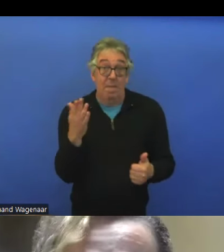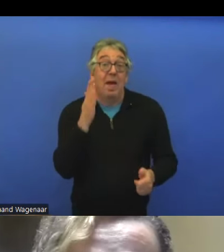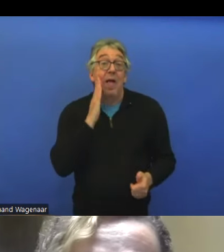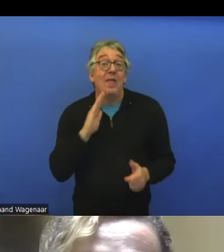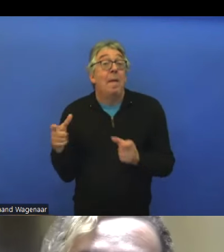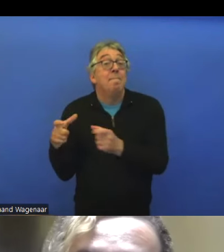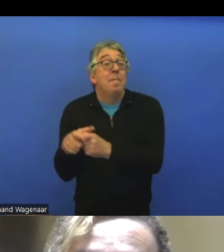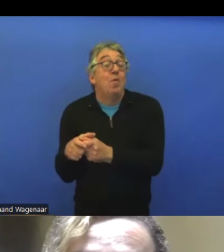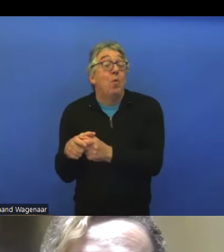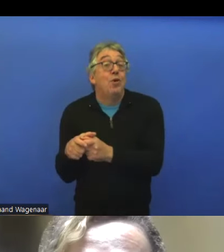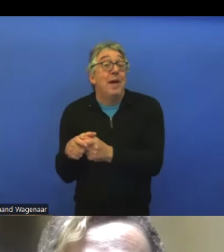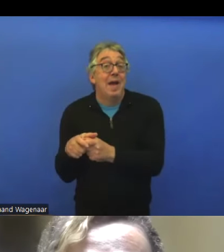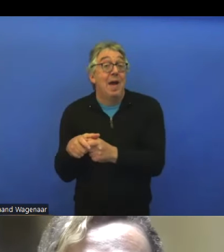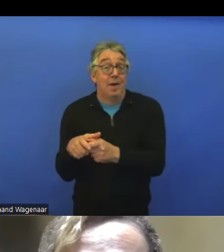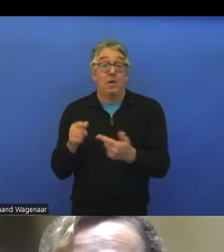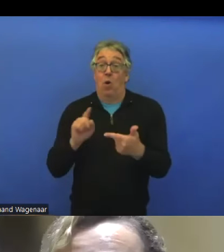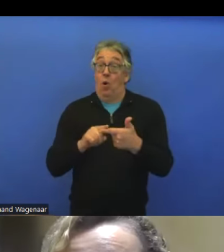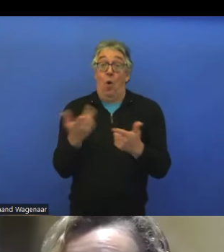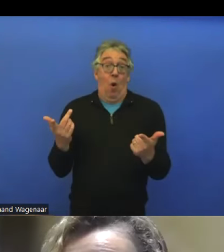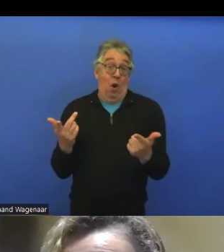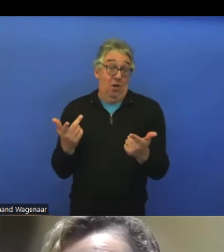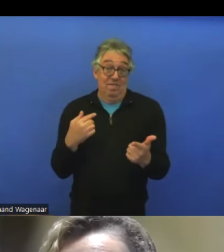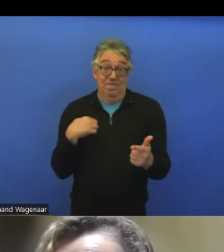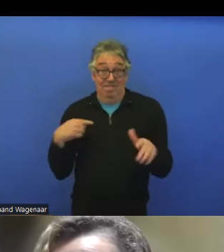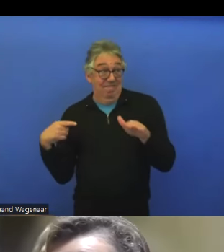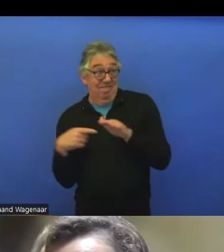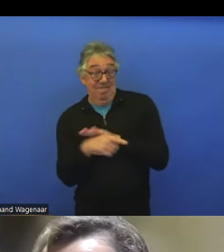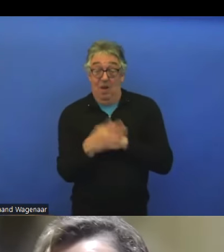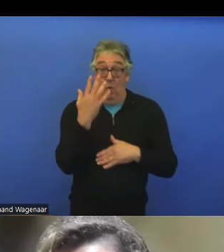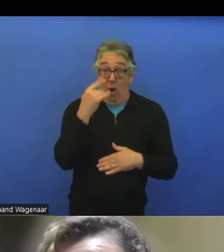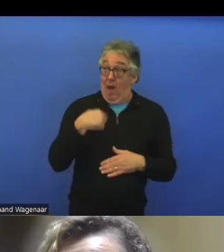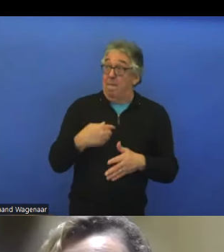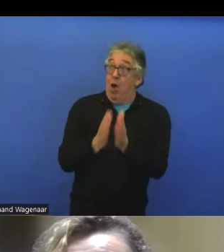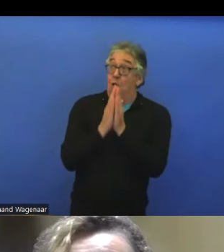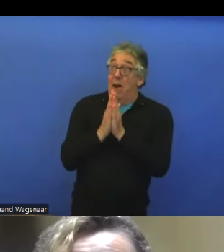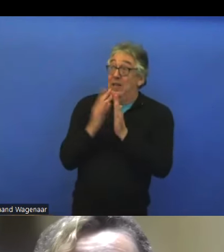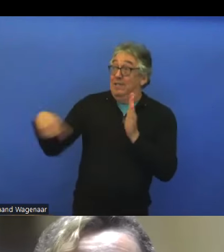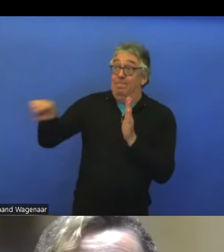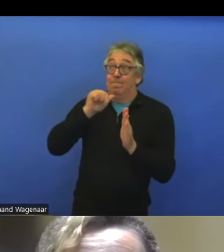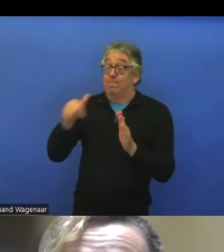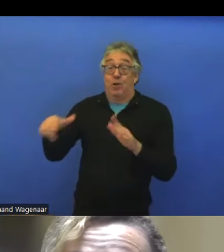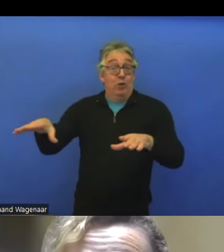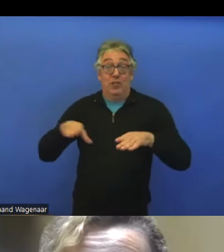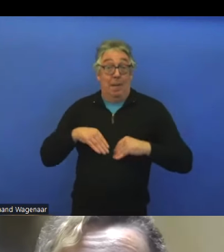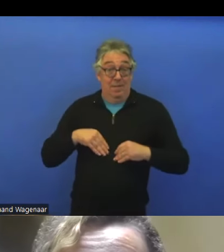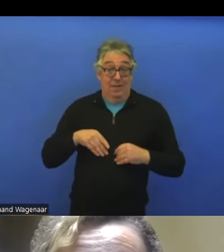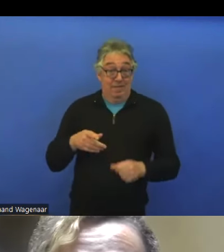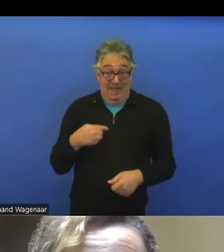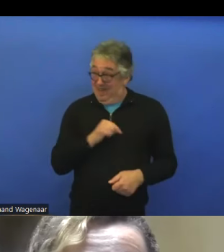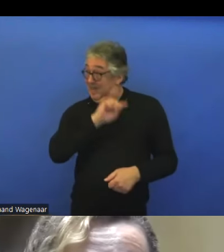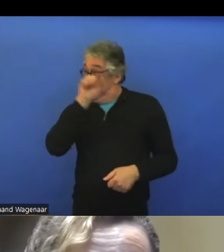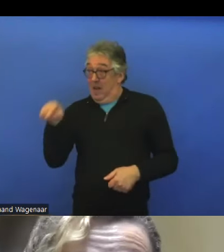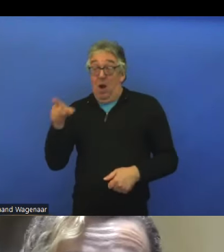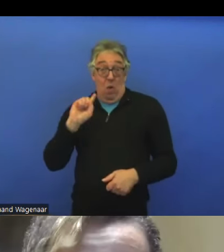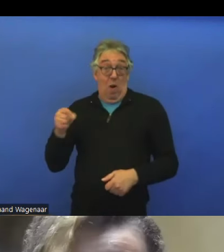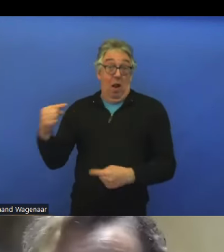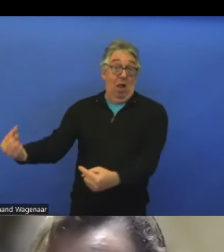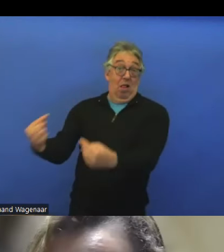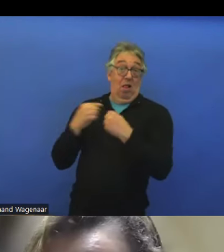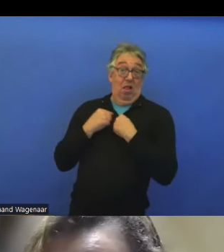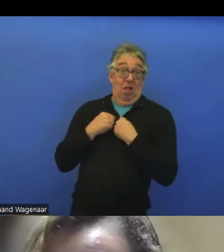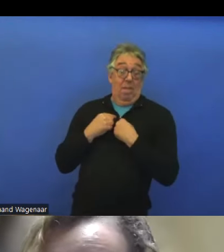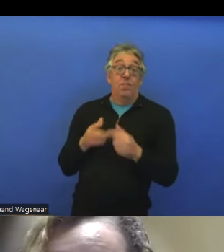for example. Religion, so someone who is at risk of persecution based on their religion or their absence